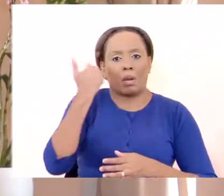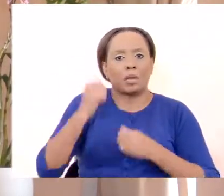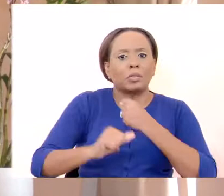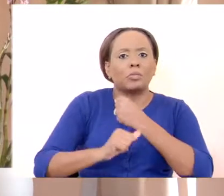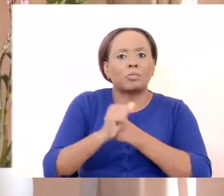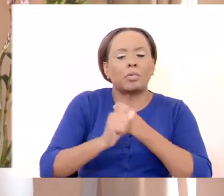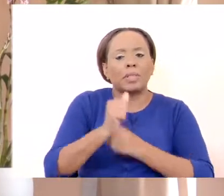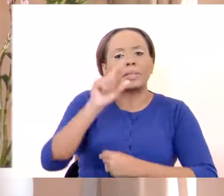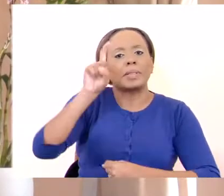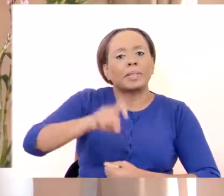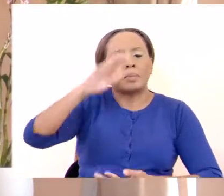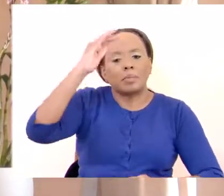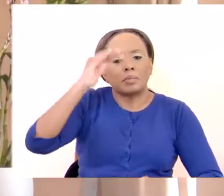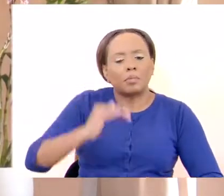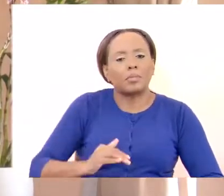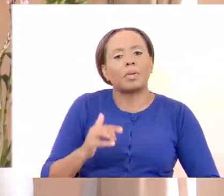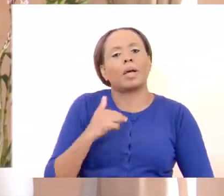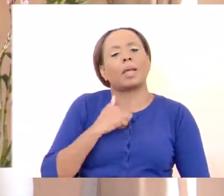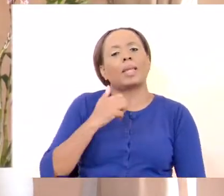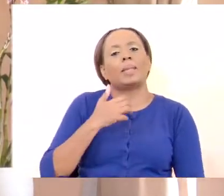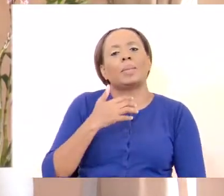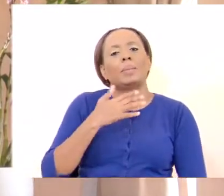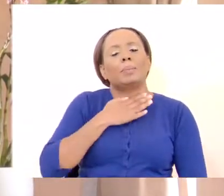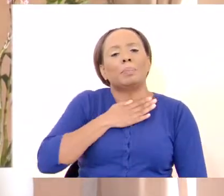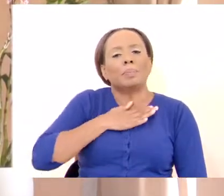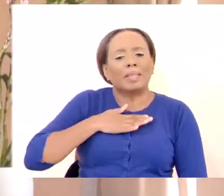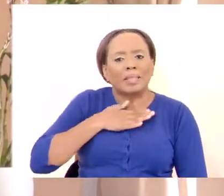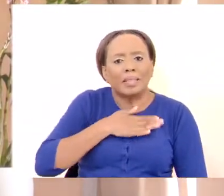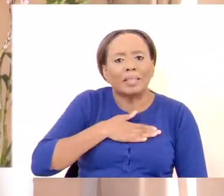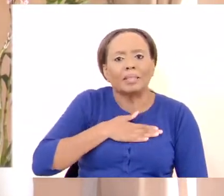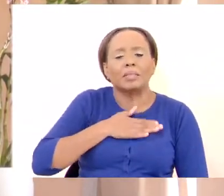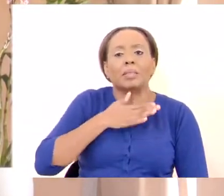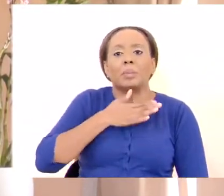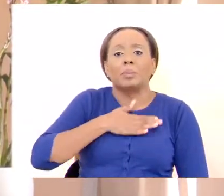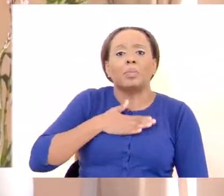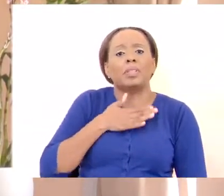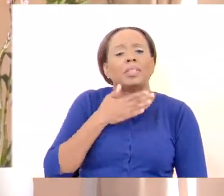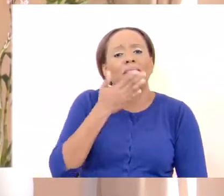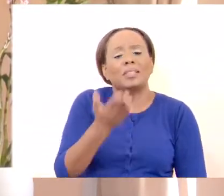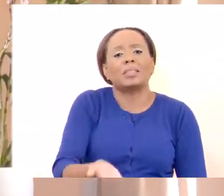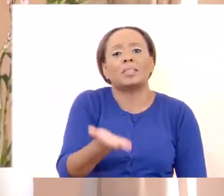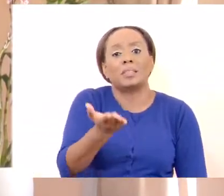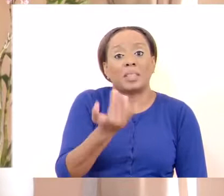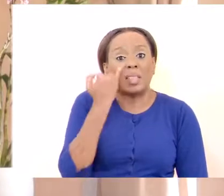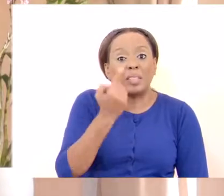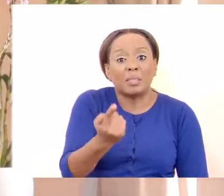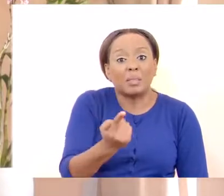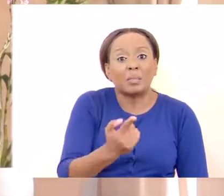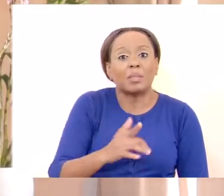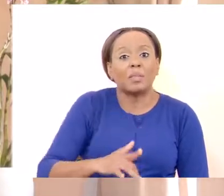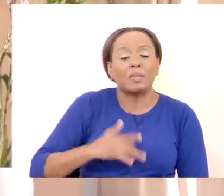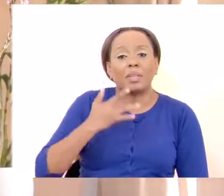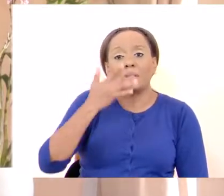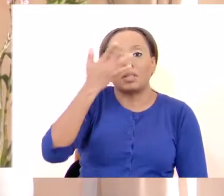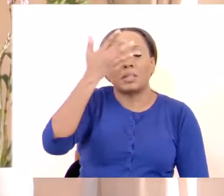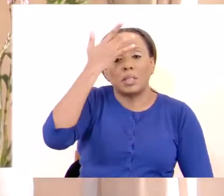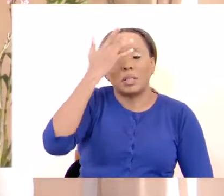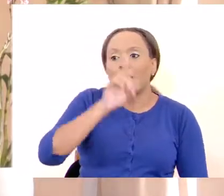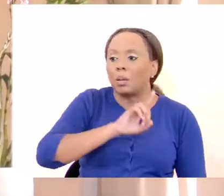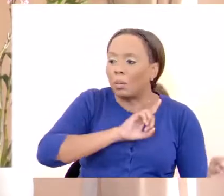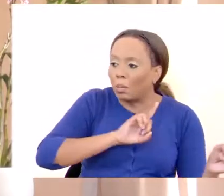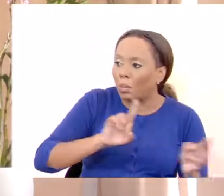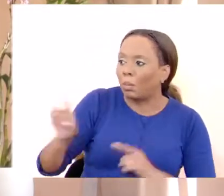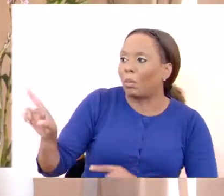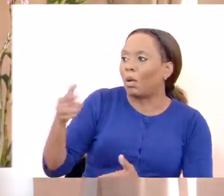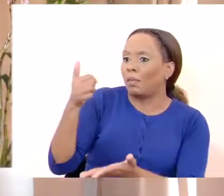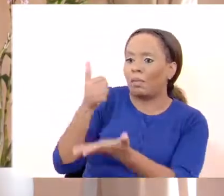plead with all of you that if you or a member of your household is feeling sick, go for medical